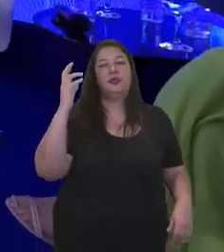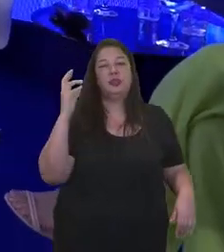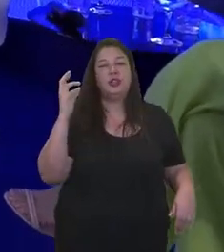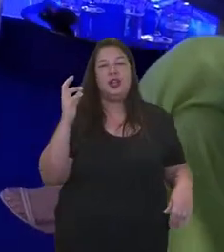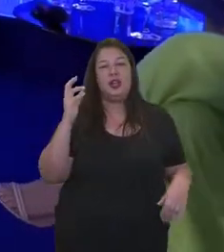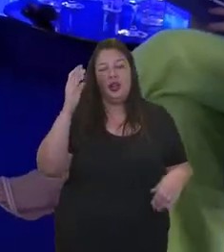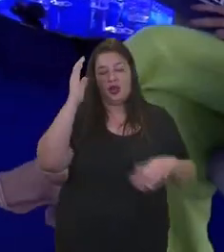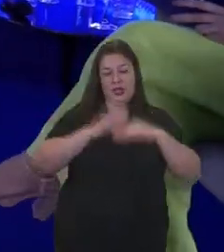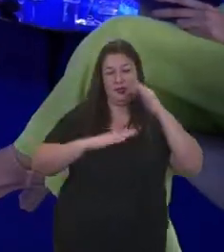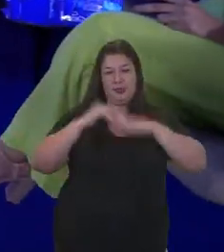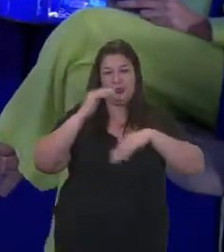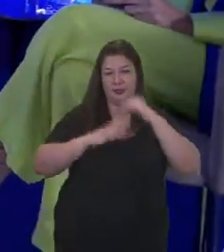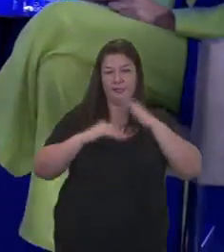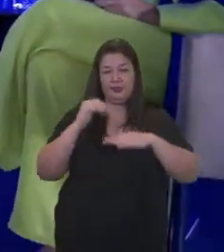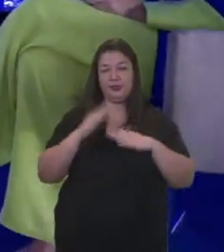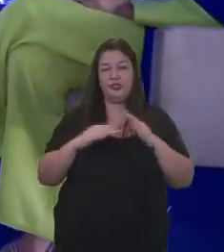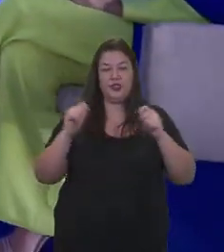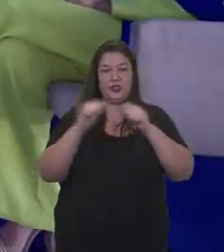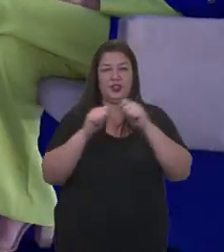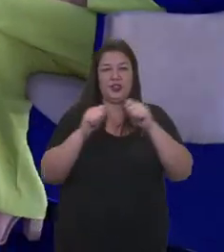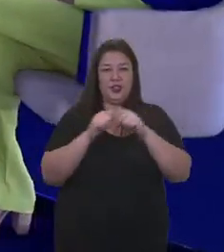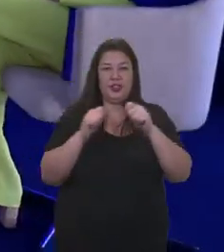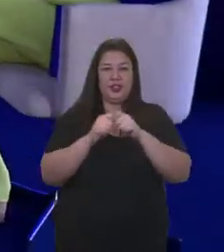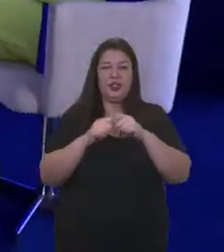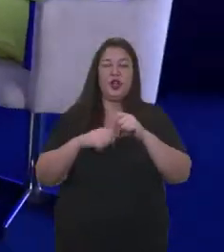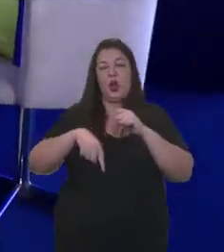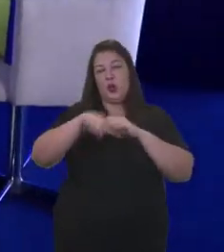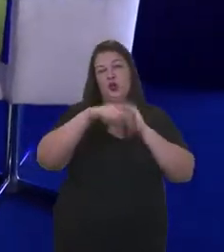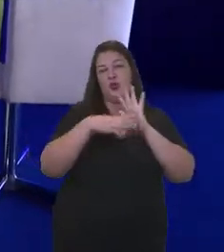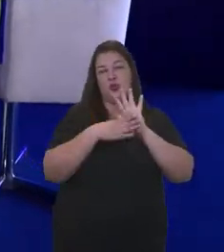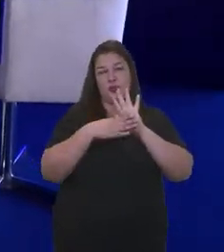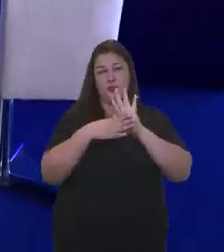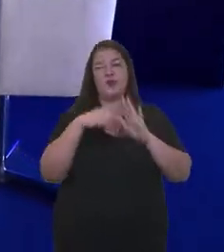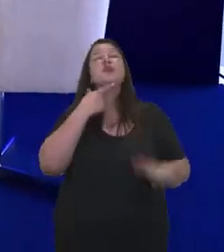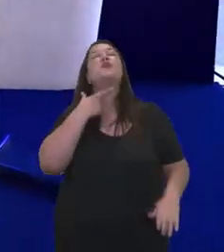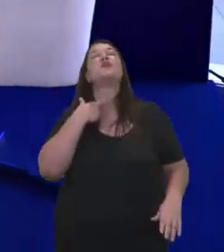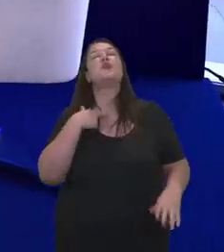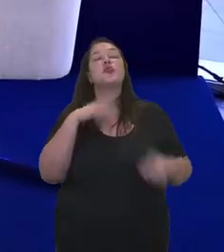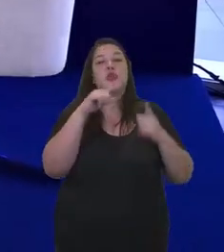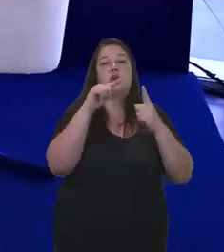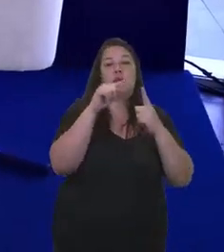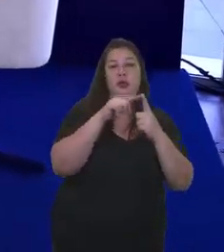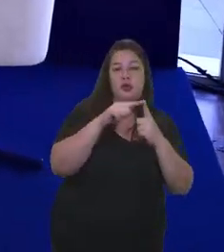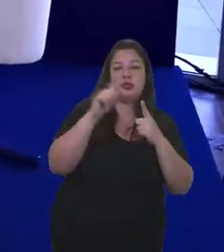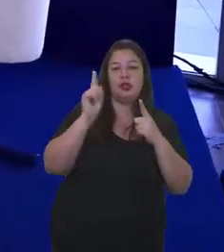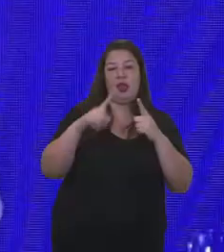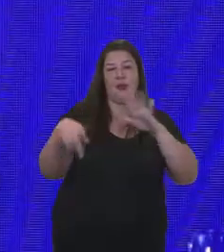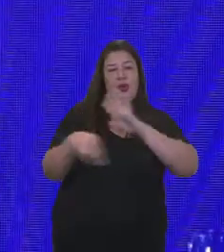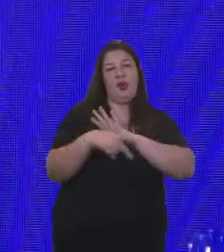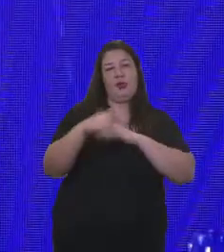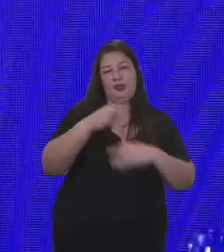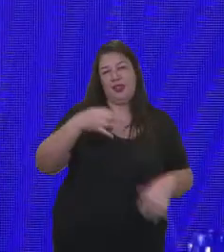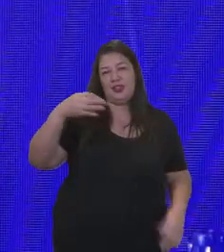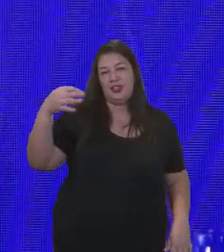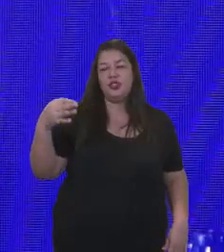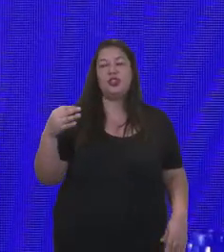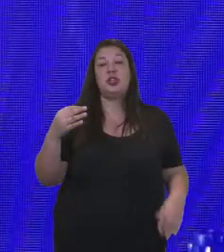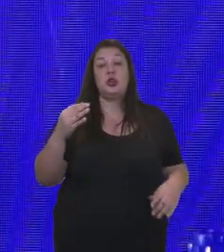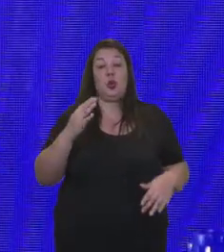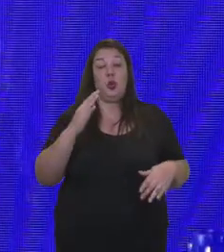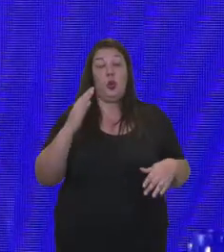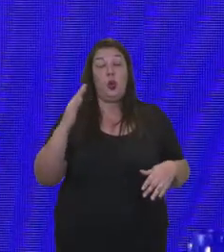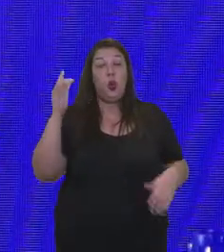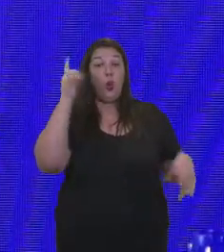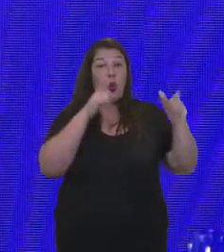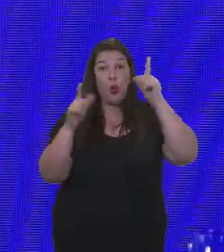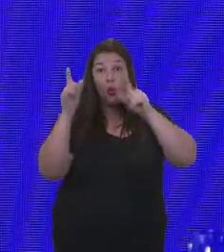will pump up our capacity of making this intention, which is the soul of our company, to